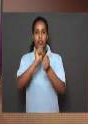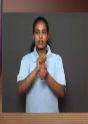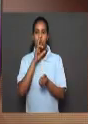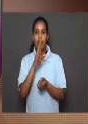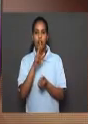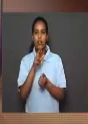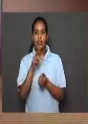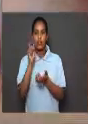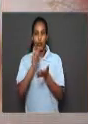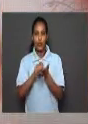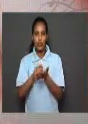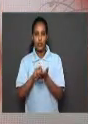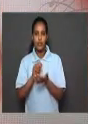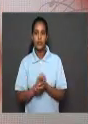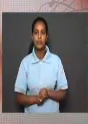are recorded.